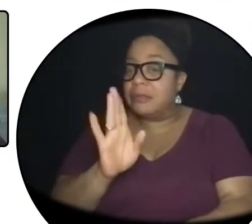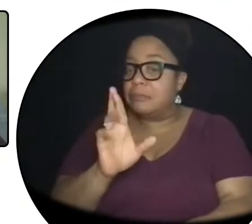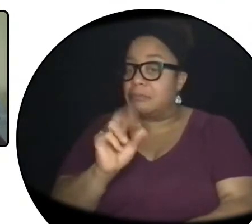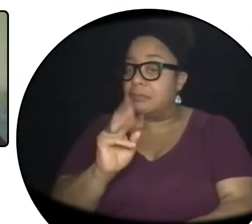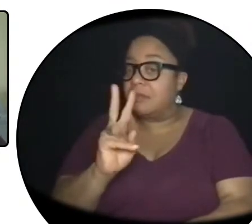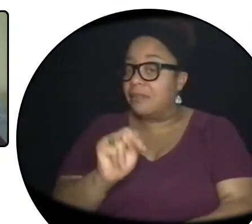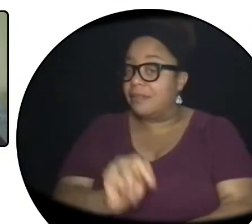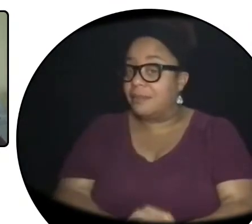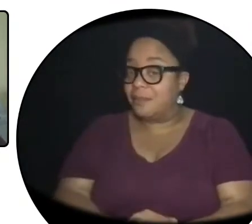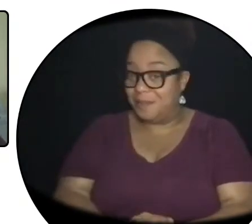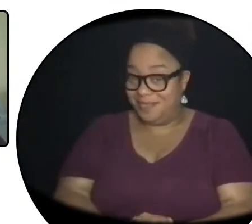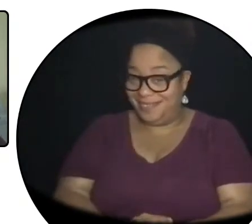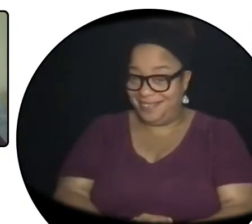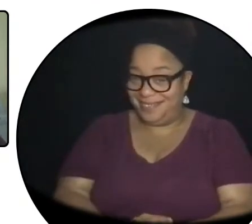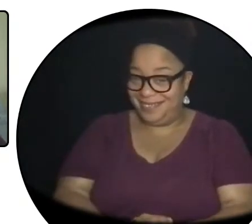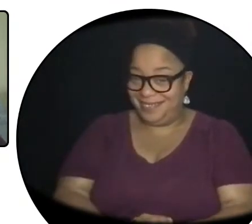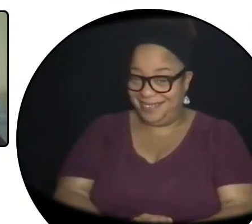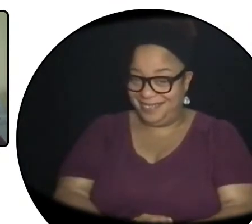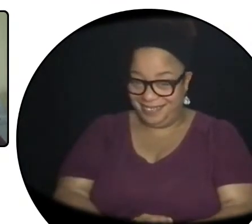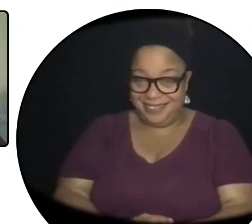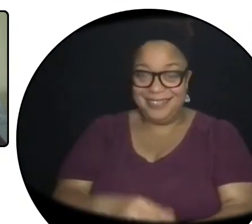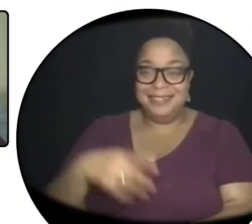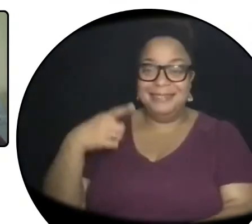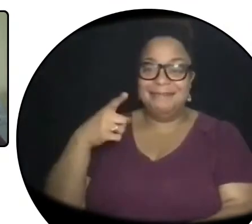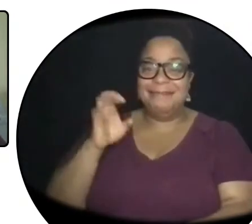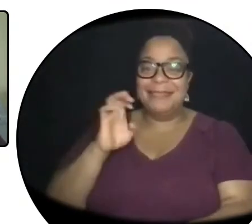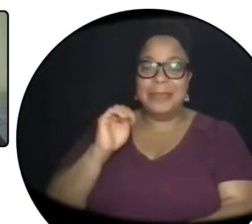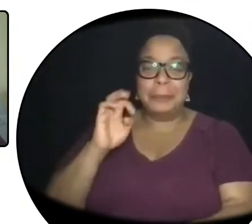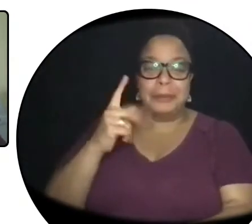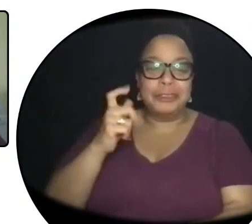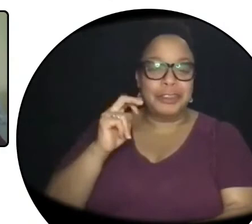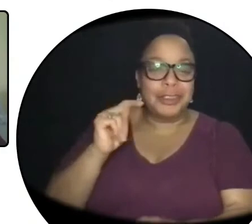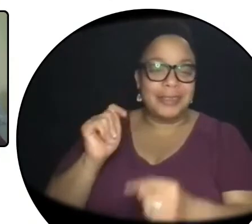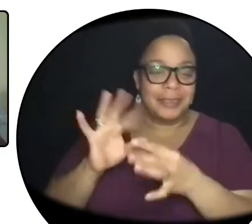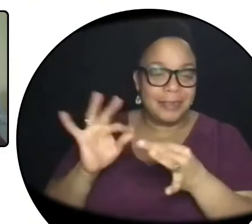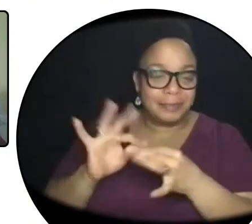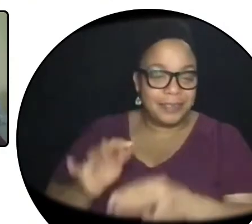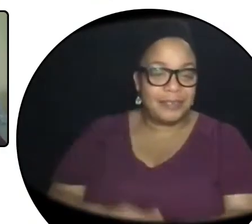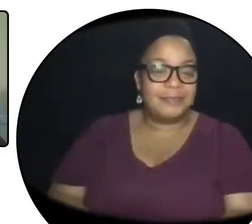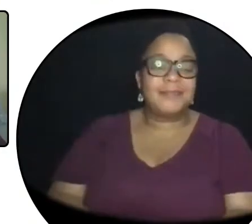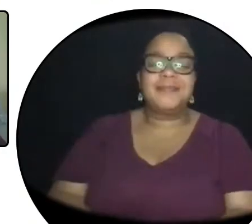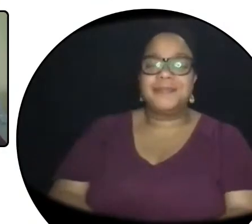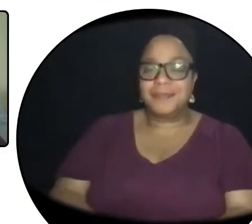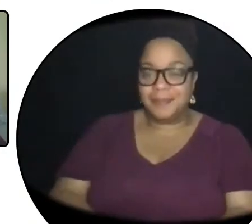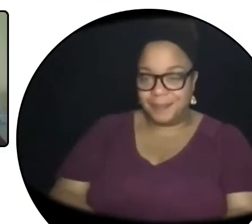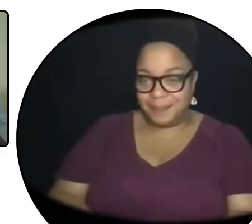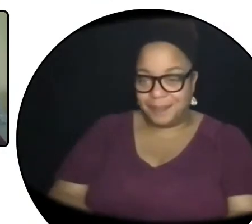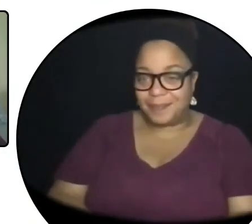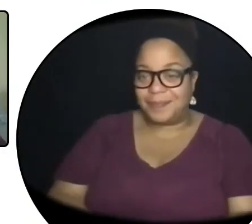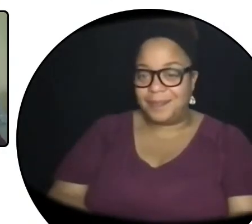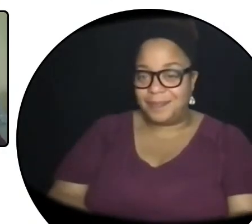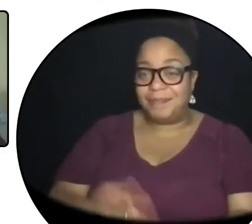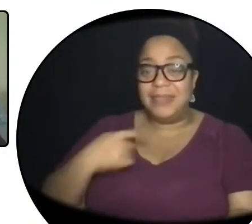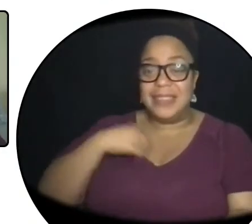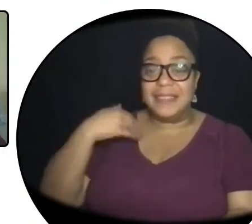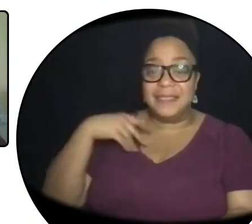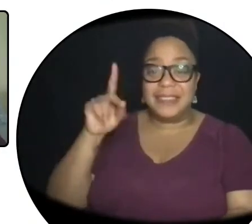we don't have to think about activism as this, you know, always